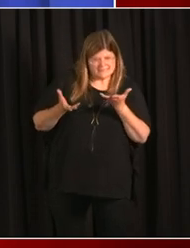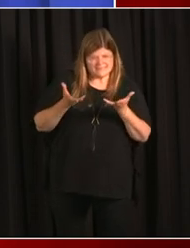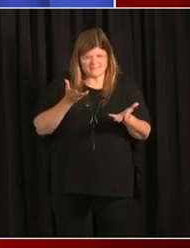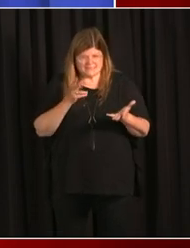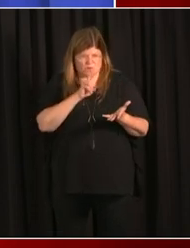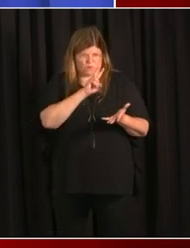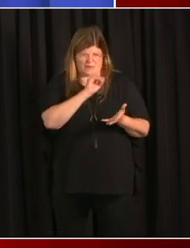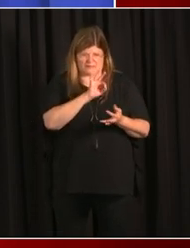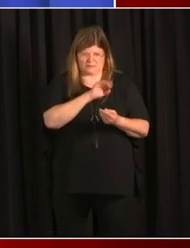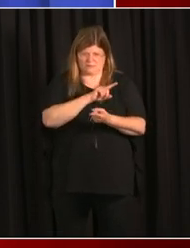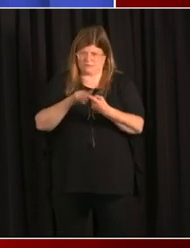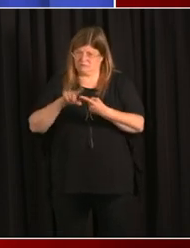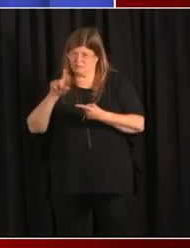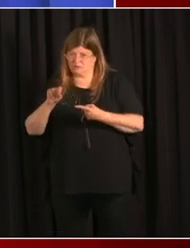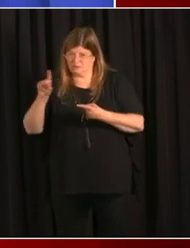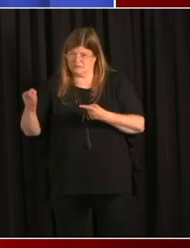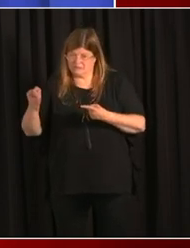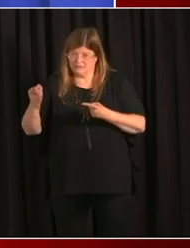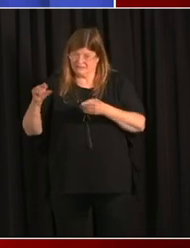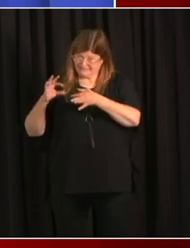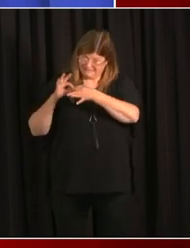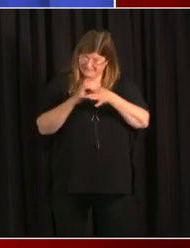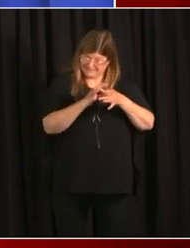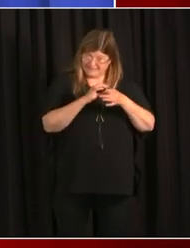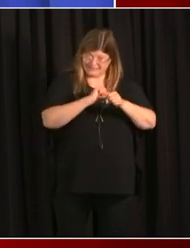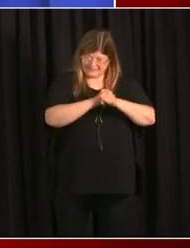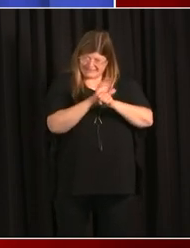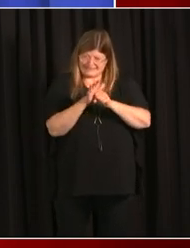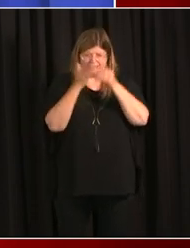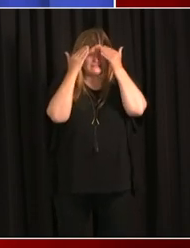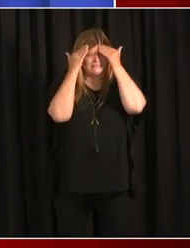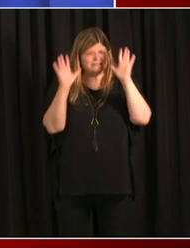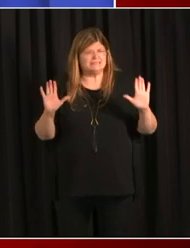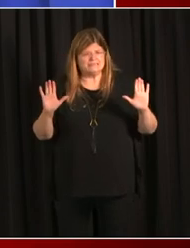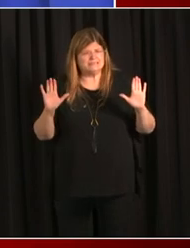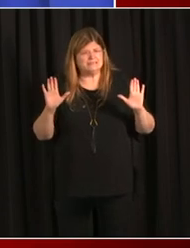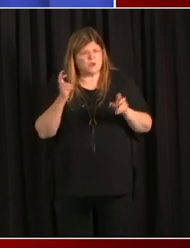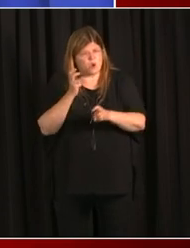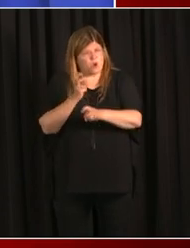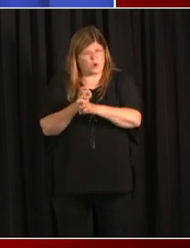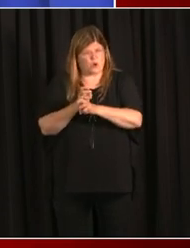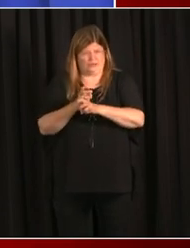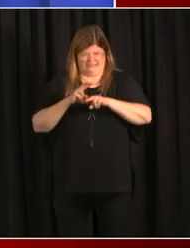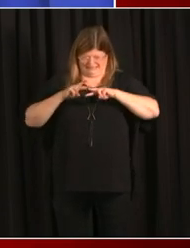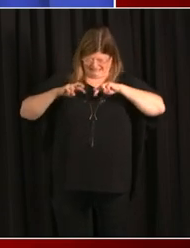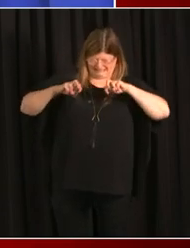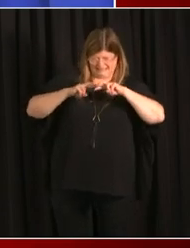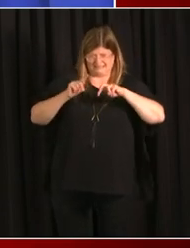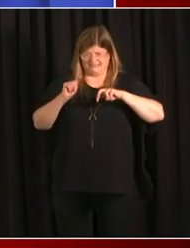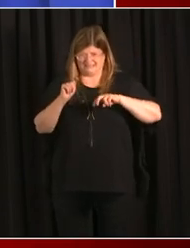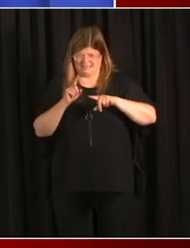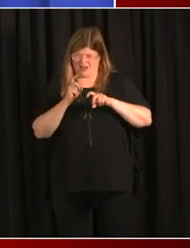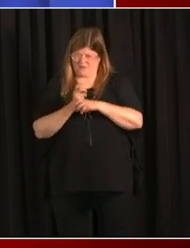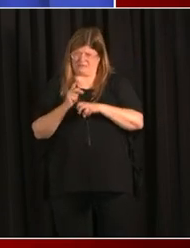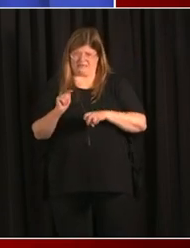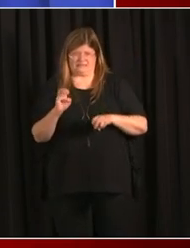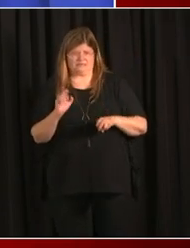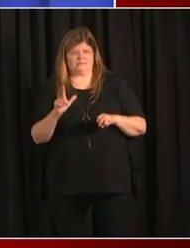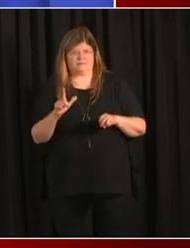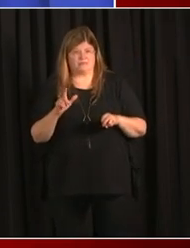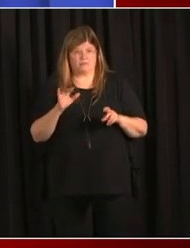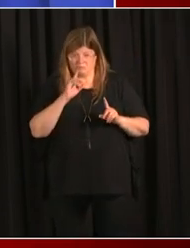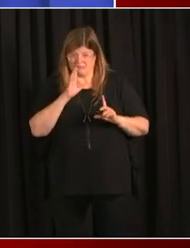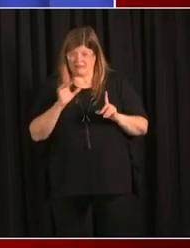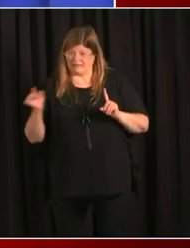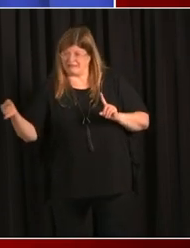to 2020, that COVID may have a impact, or may be one of